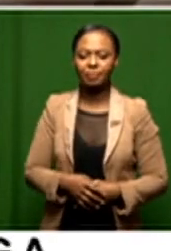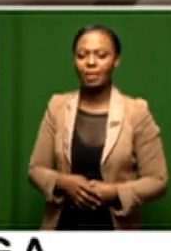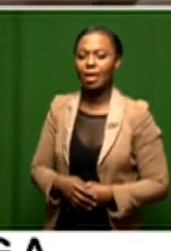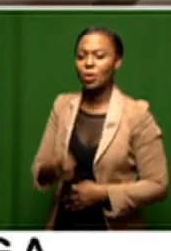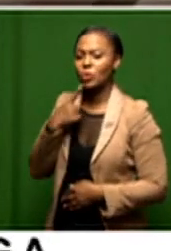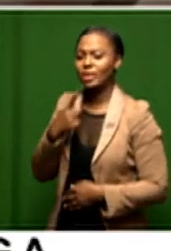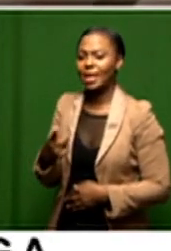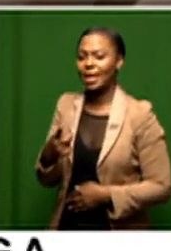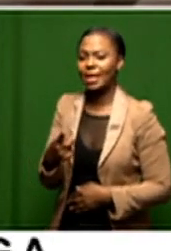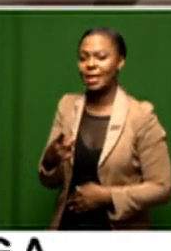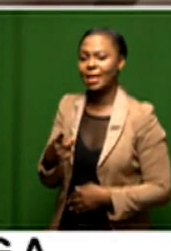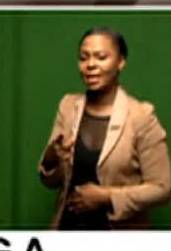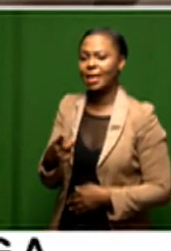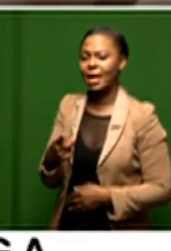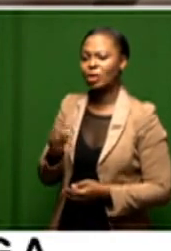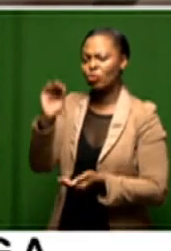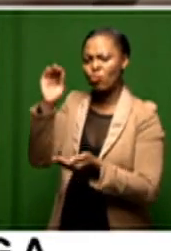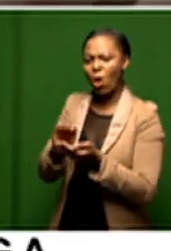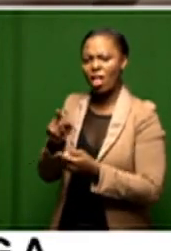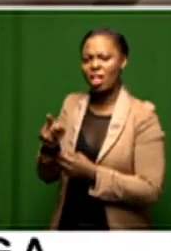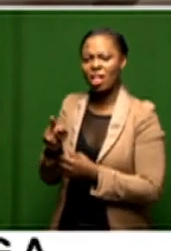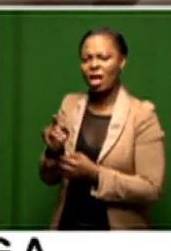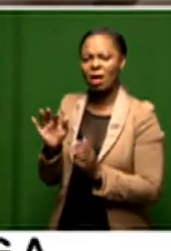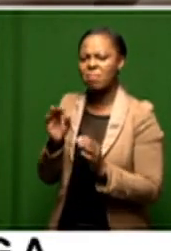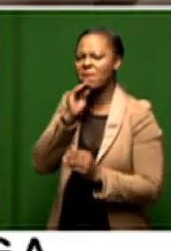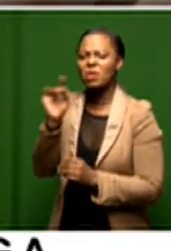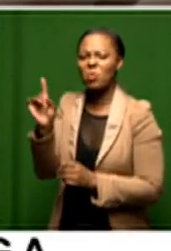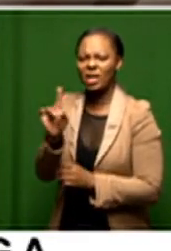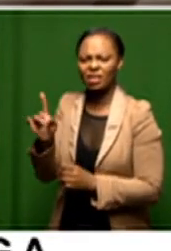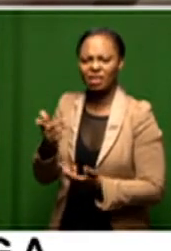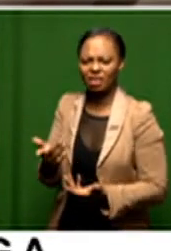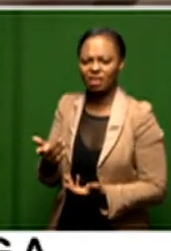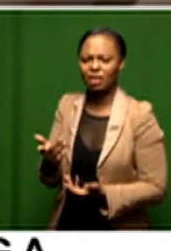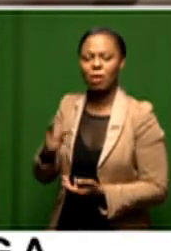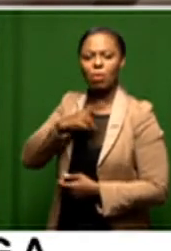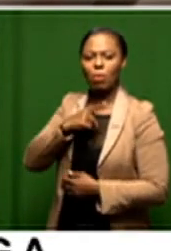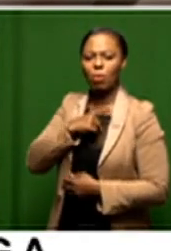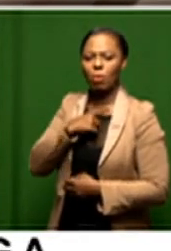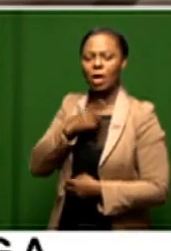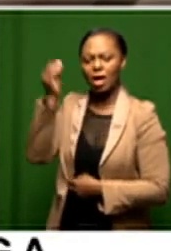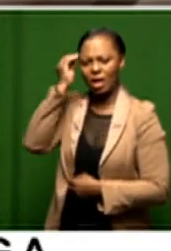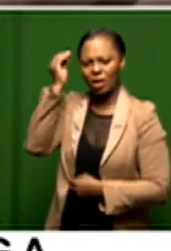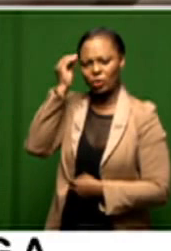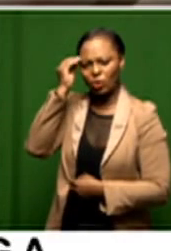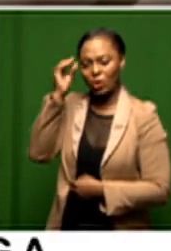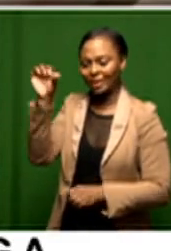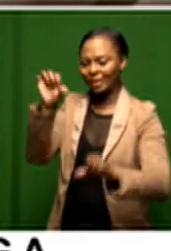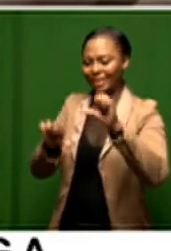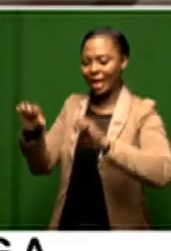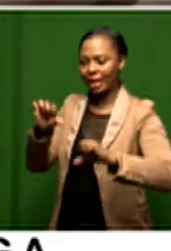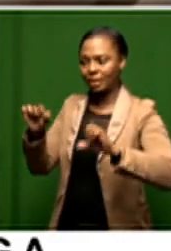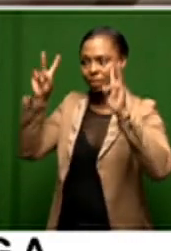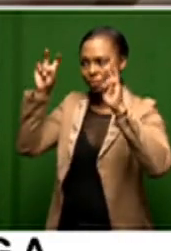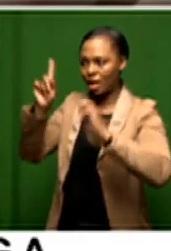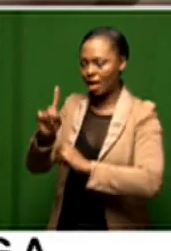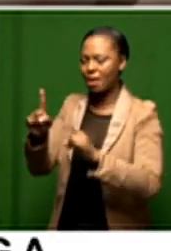that mean? If you were to express it perhaps, and I know this is not an exact science right now, but